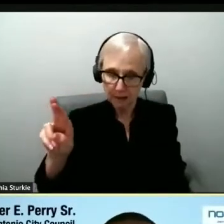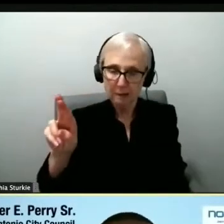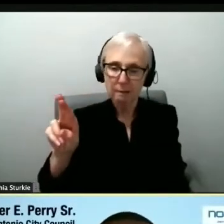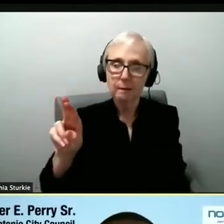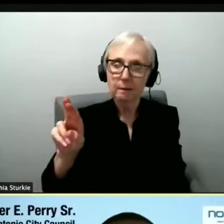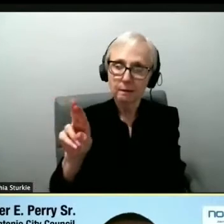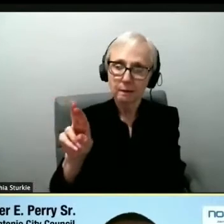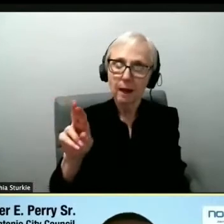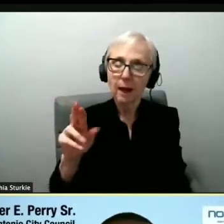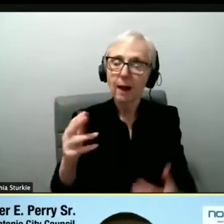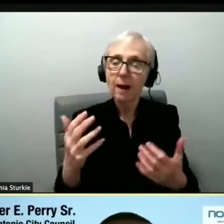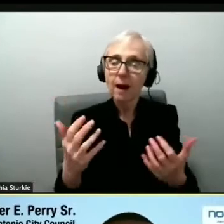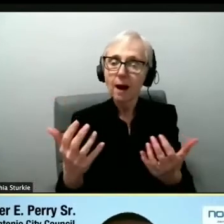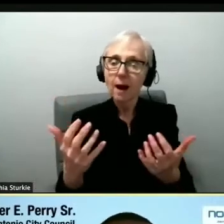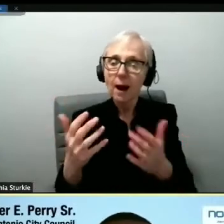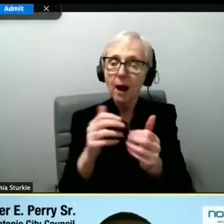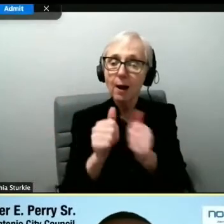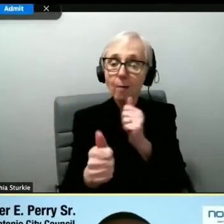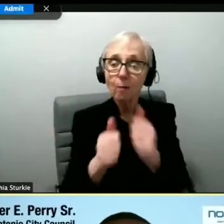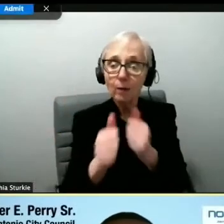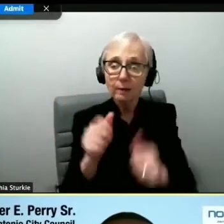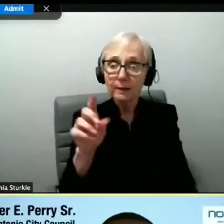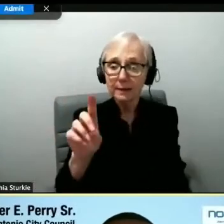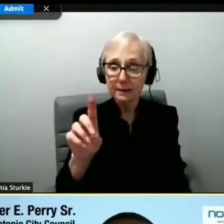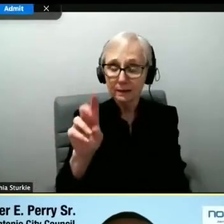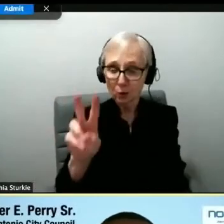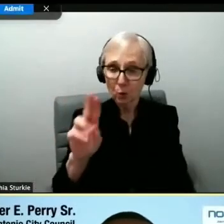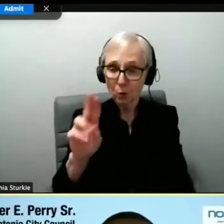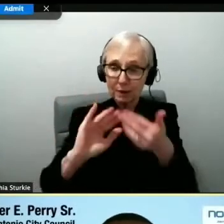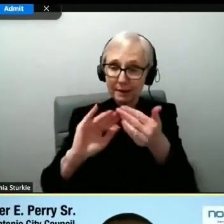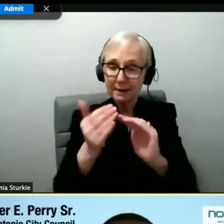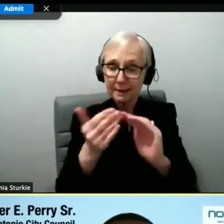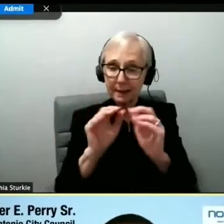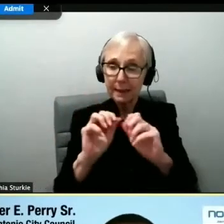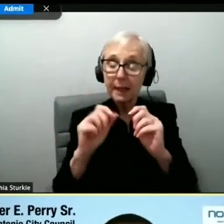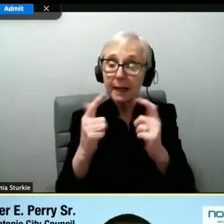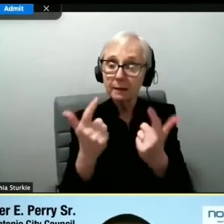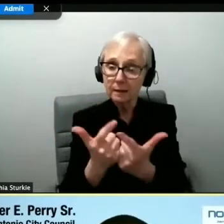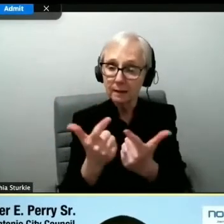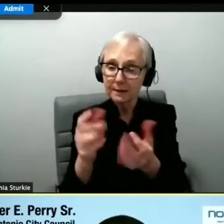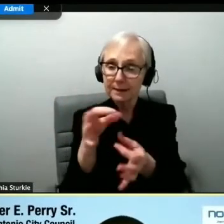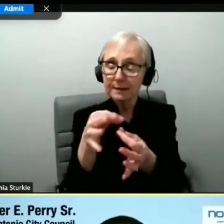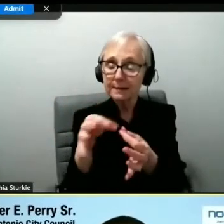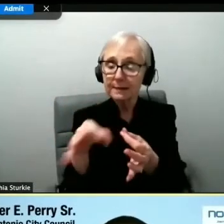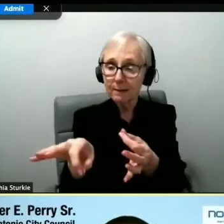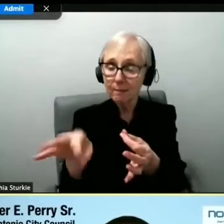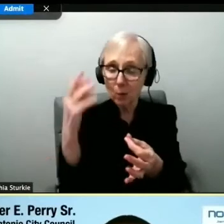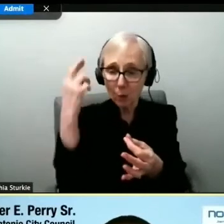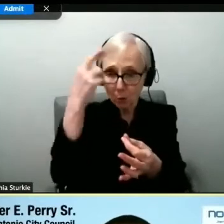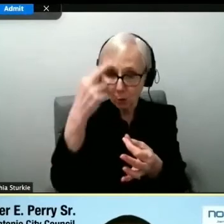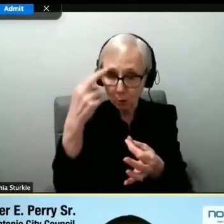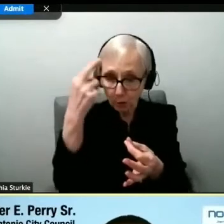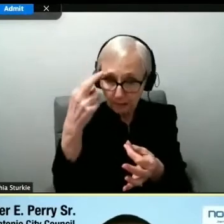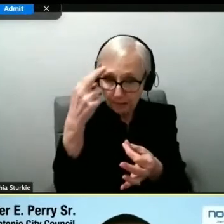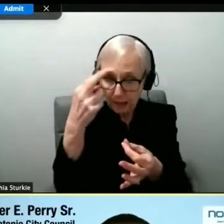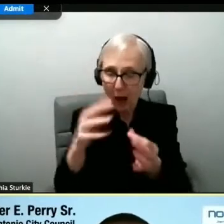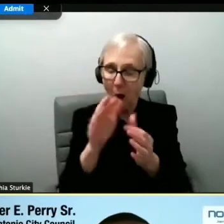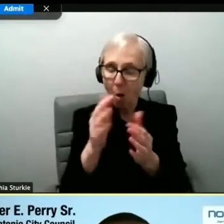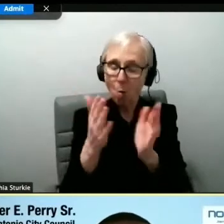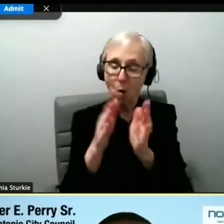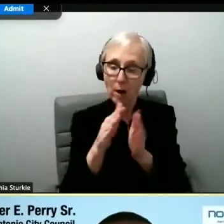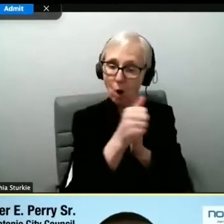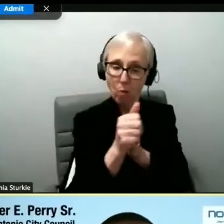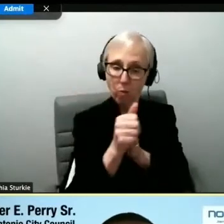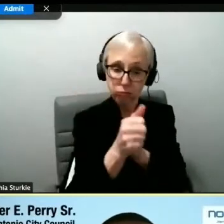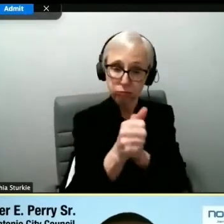Perry, and I am running for District 2 City Council. And the reason I'm running is simple. I want to take the district in another direction.